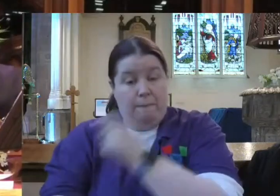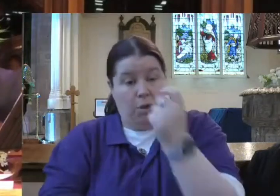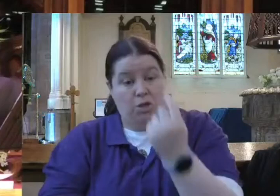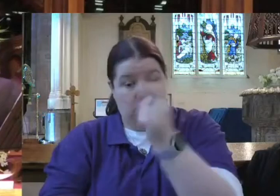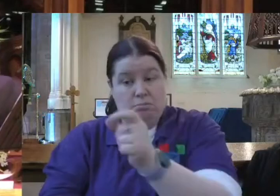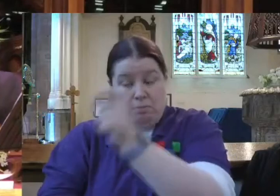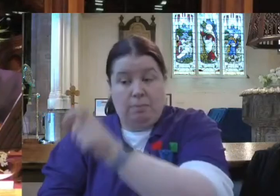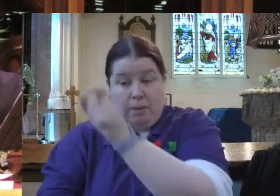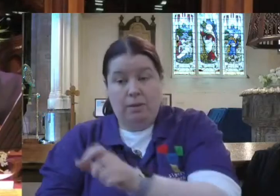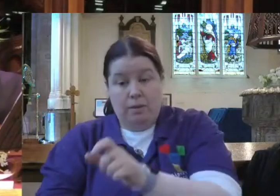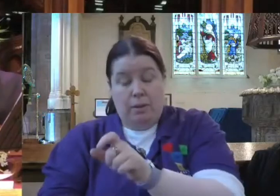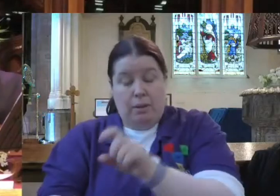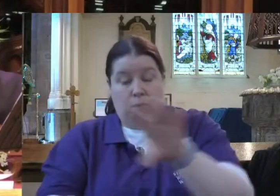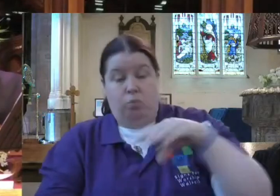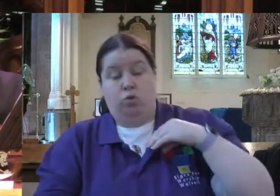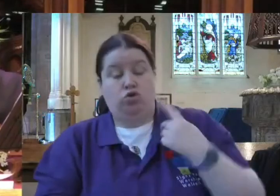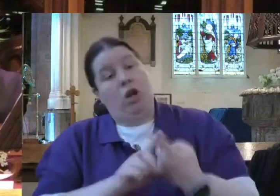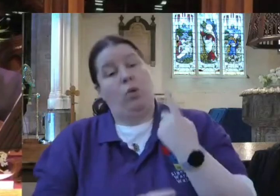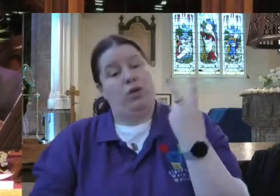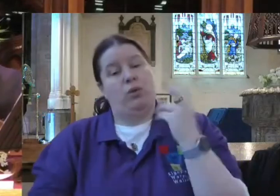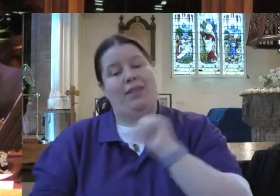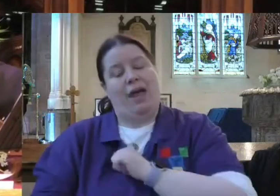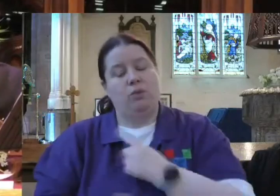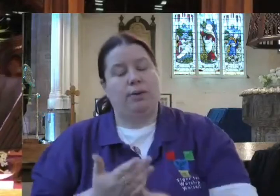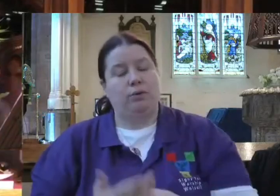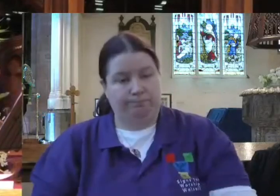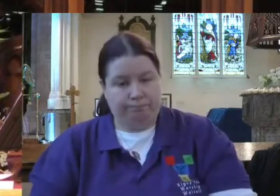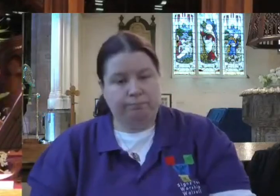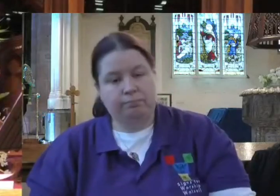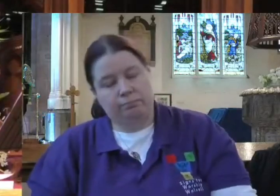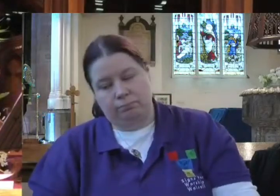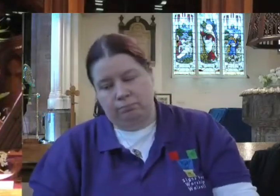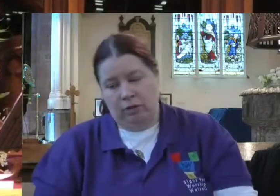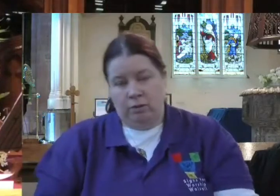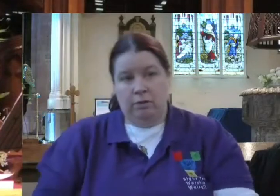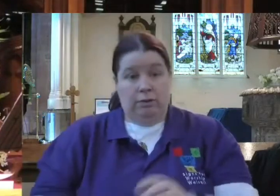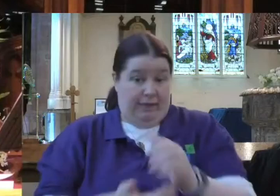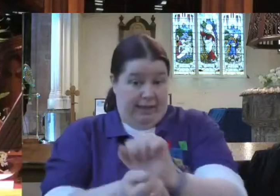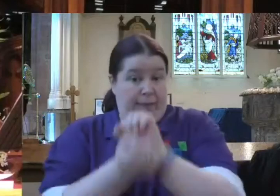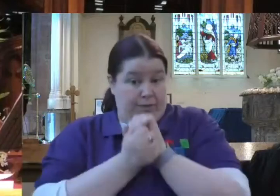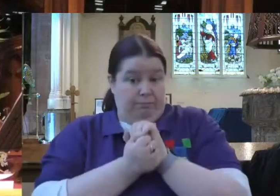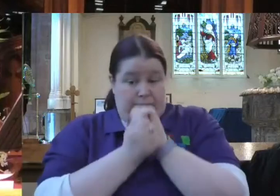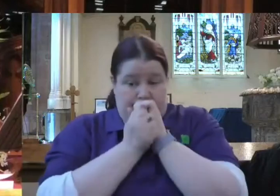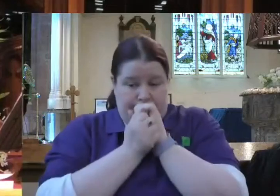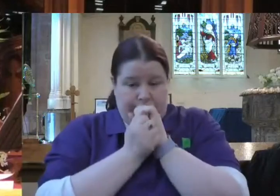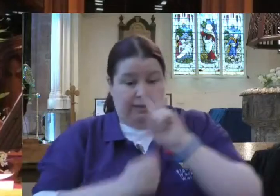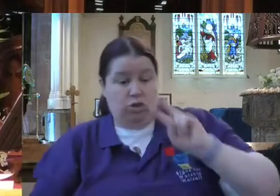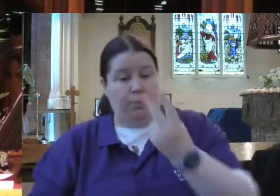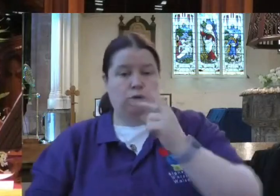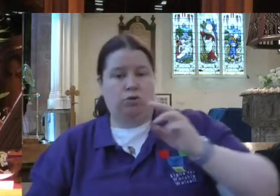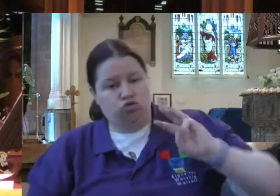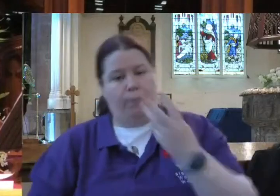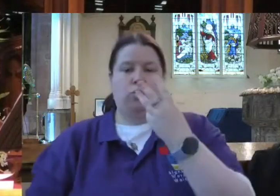day made £20,000. Not only that, if they kept the shares, soon after that it doubled and